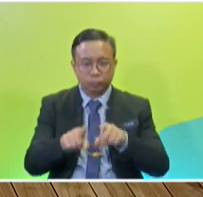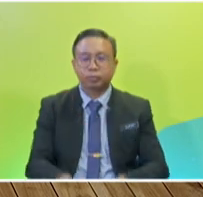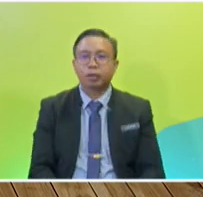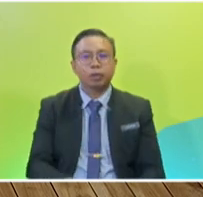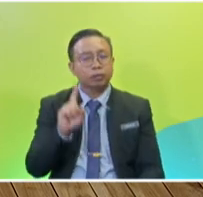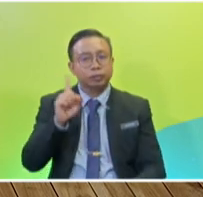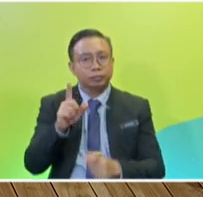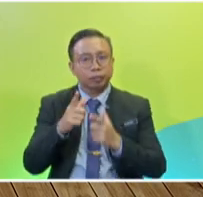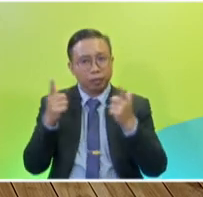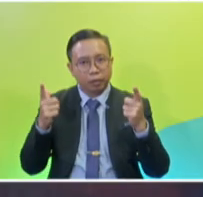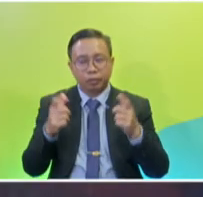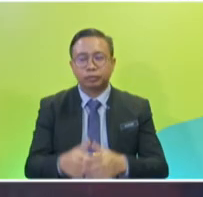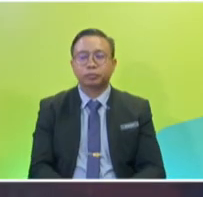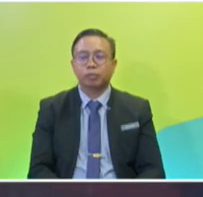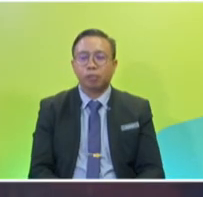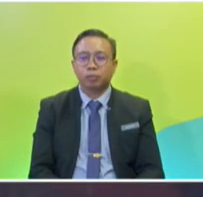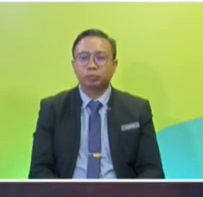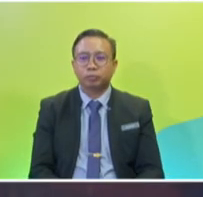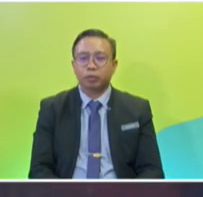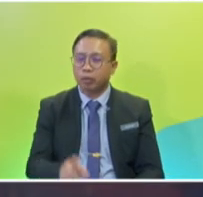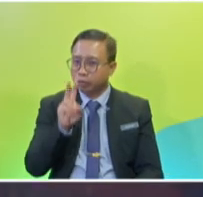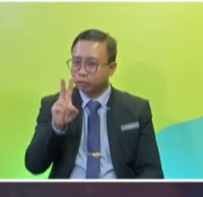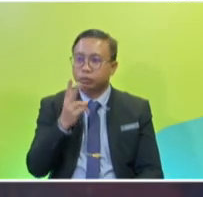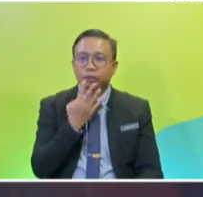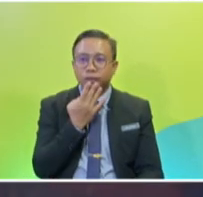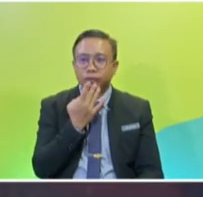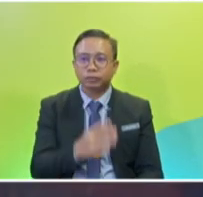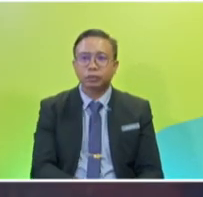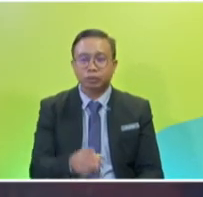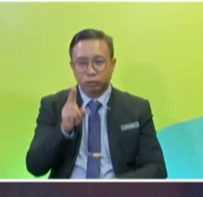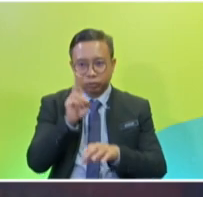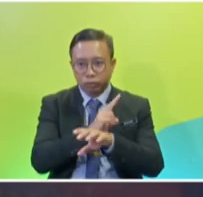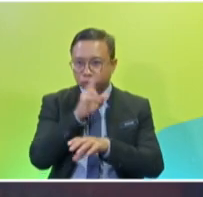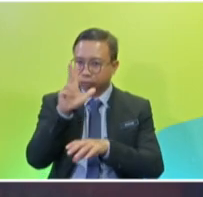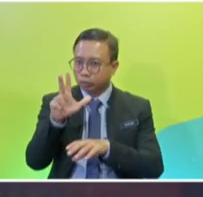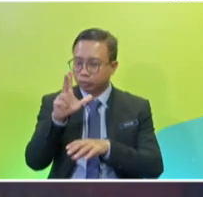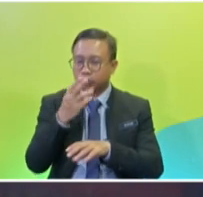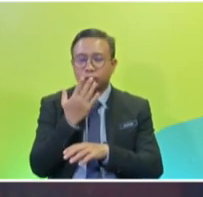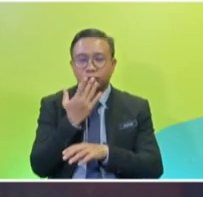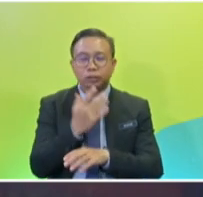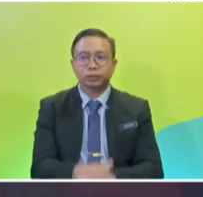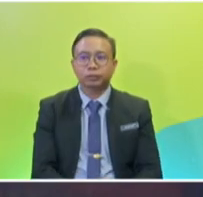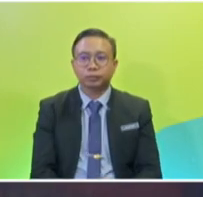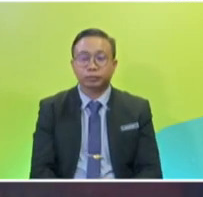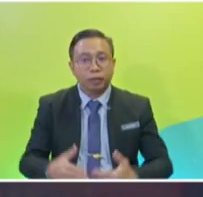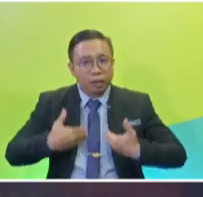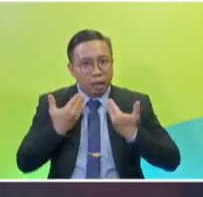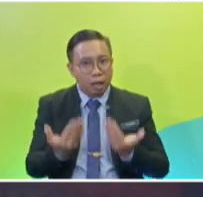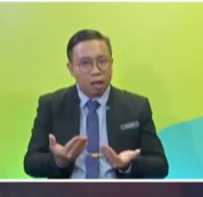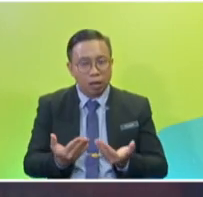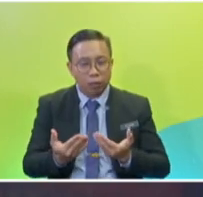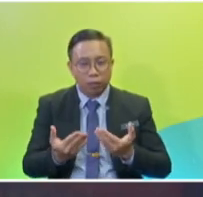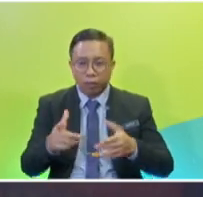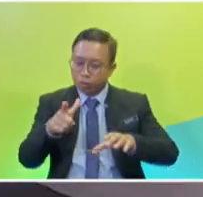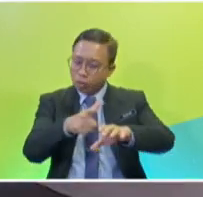this sentence and the earlier one, which, yes, I only had two colors? Yes, you used three colors this time. And look at how the length is,